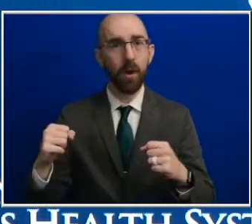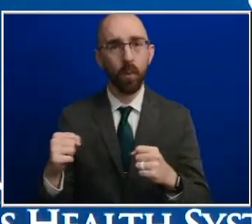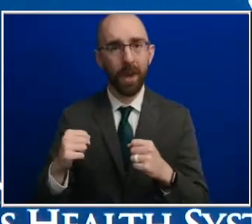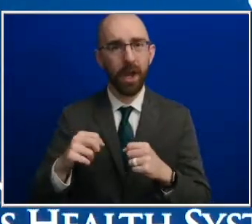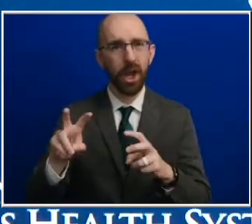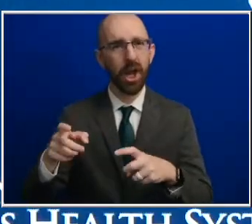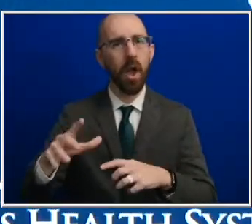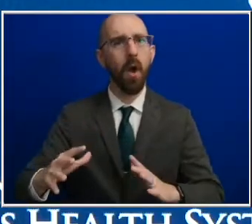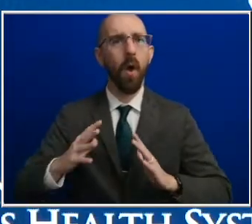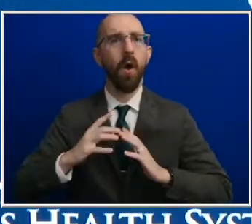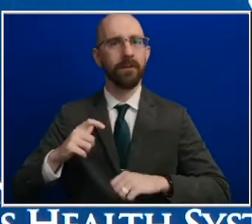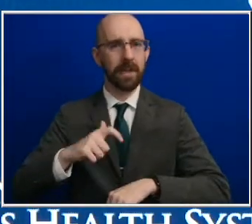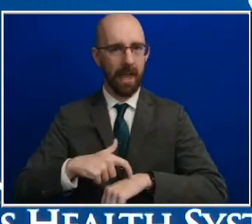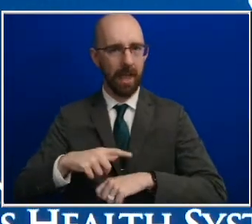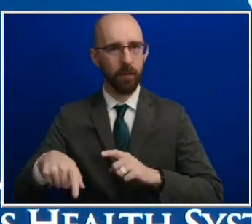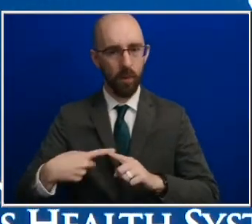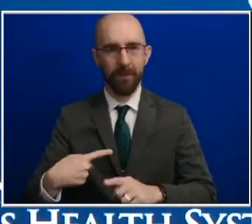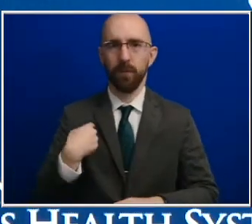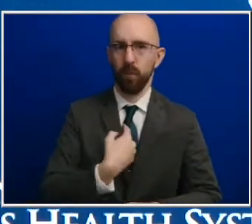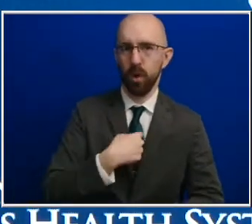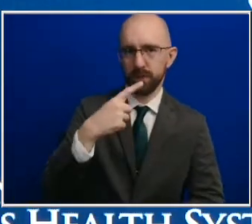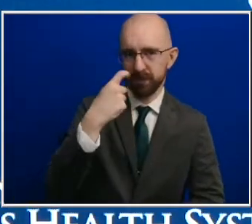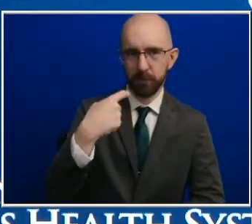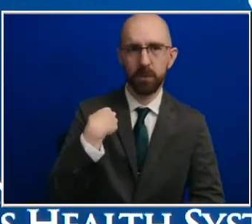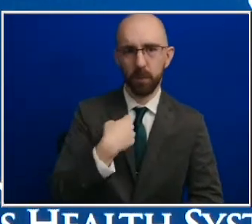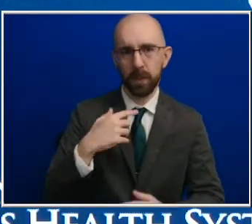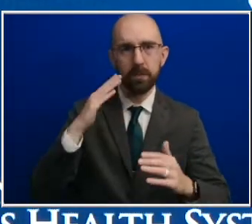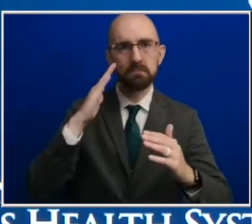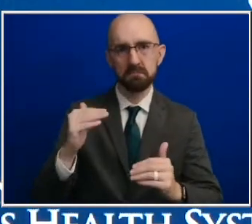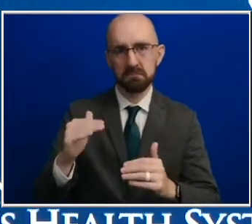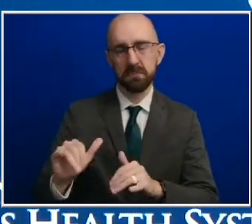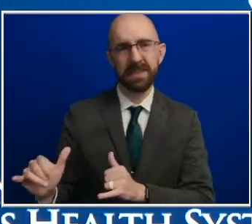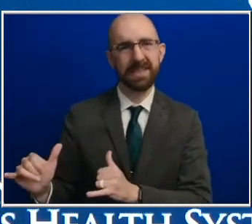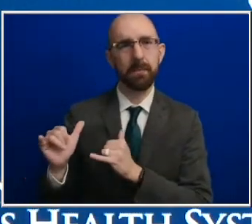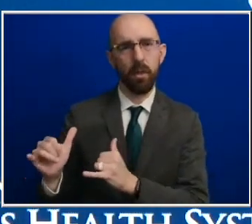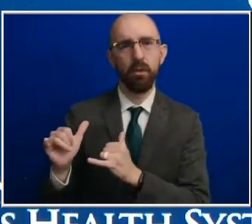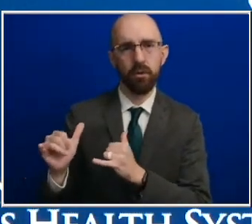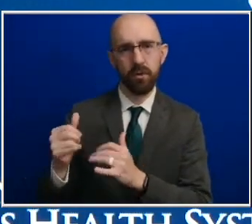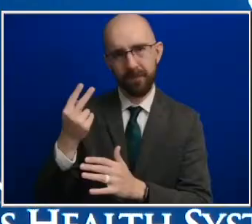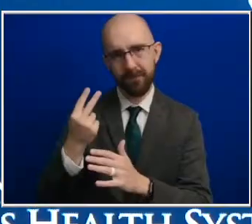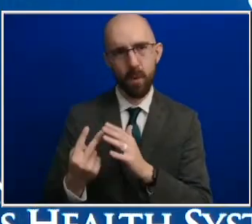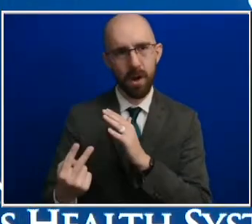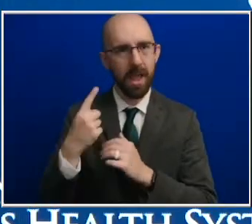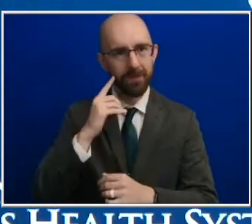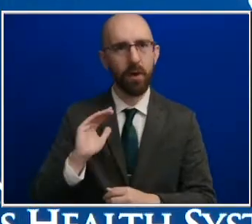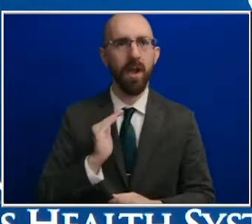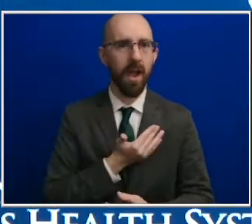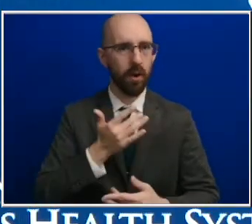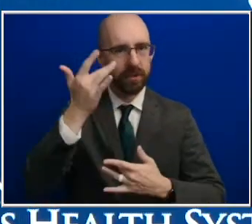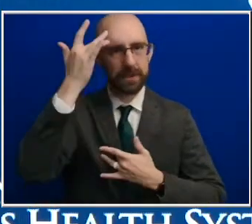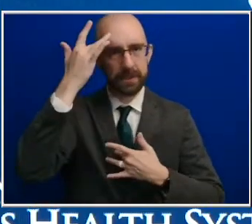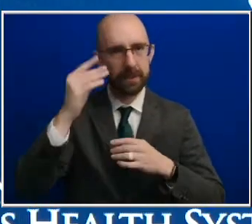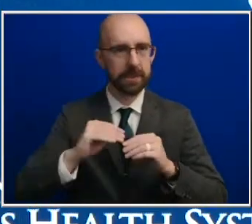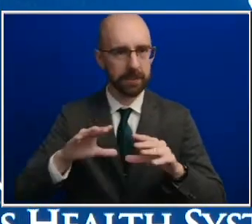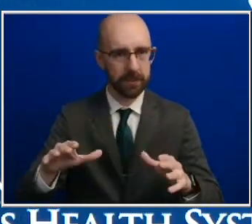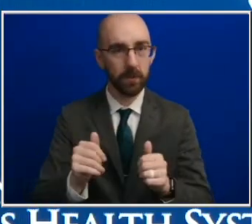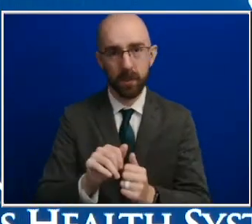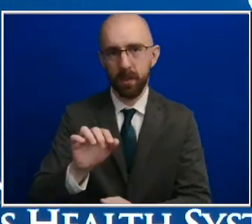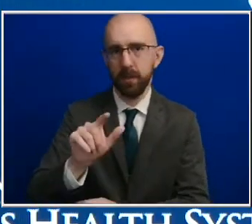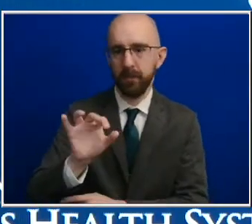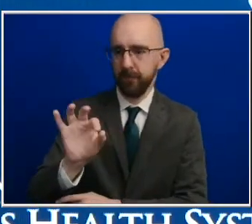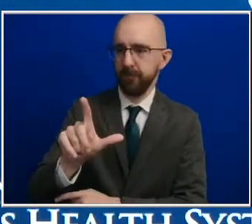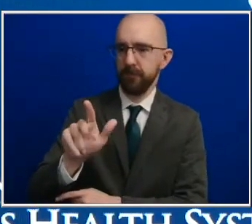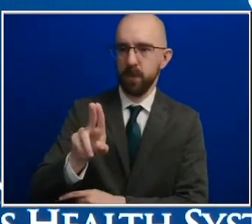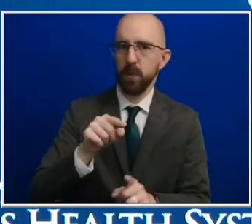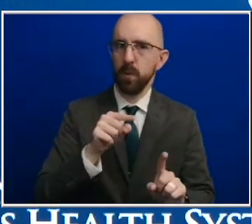we are in summer. So we anticipate similar forecast for our illness, particularly with influenza, with the